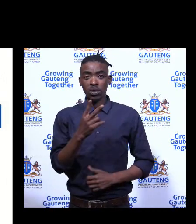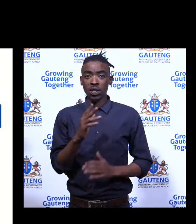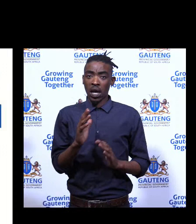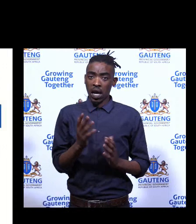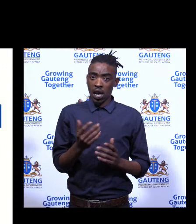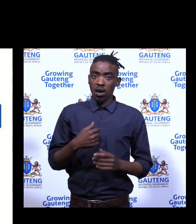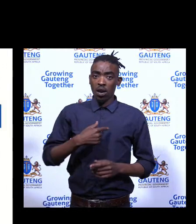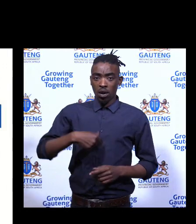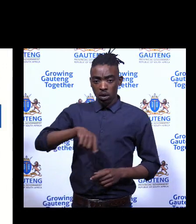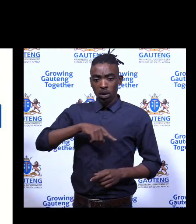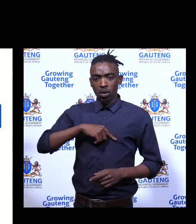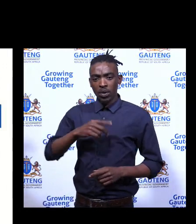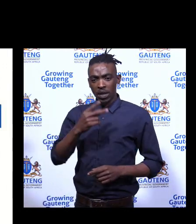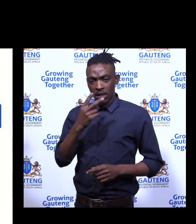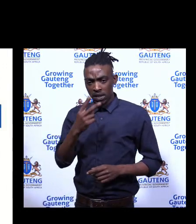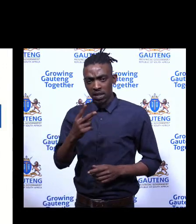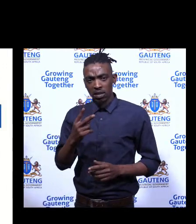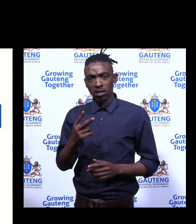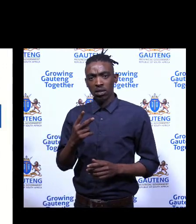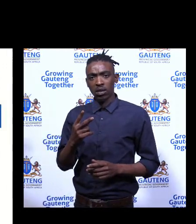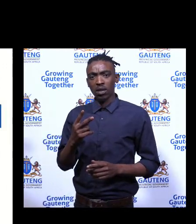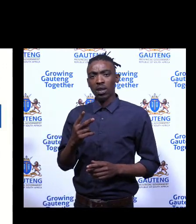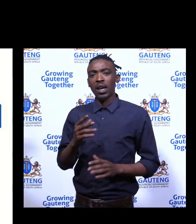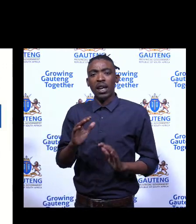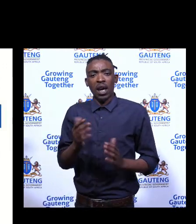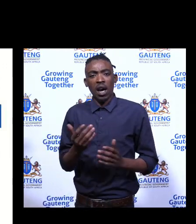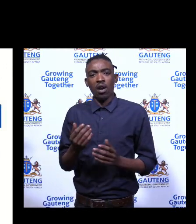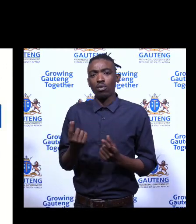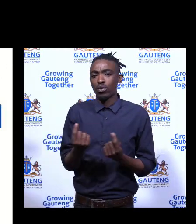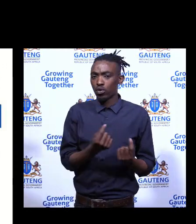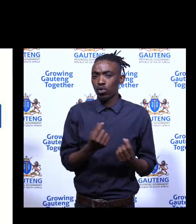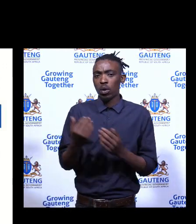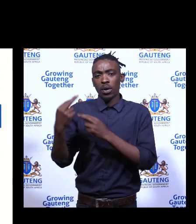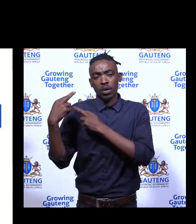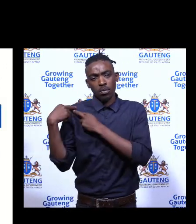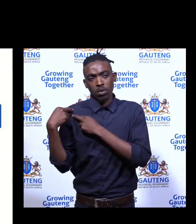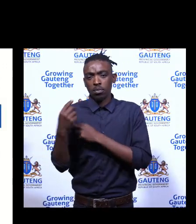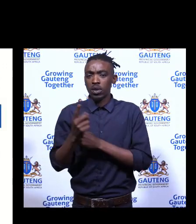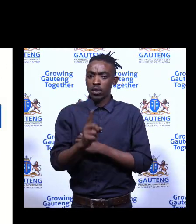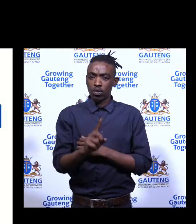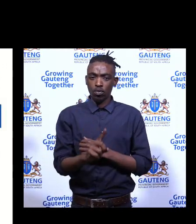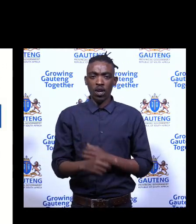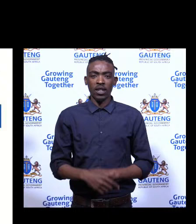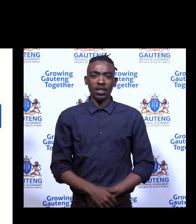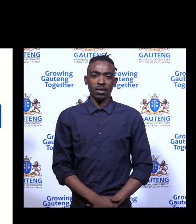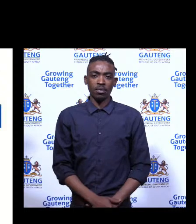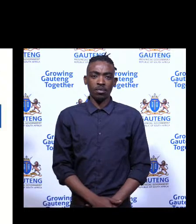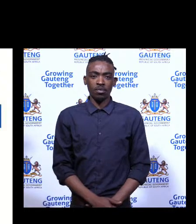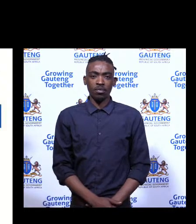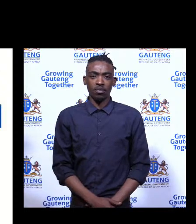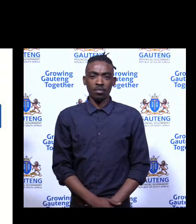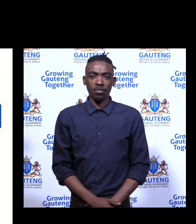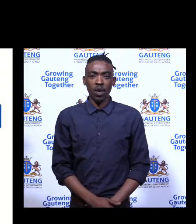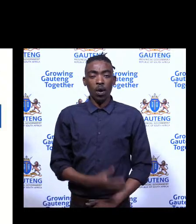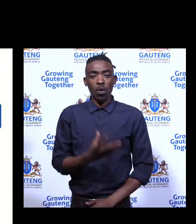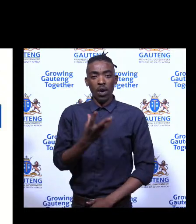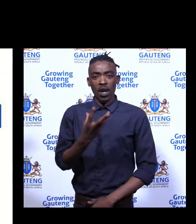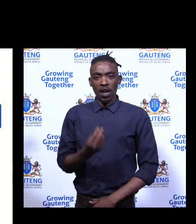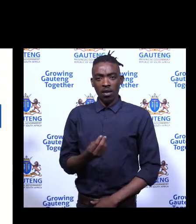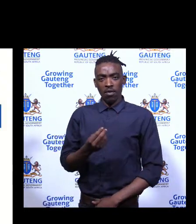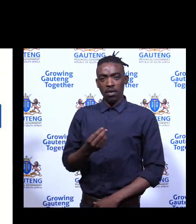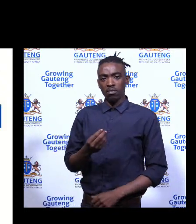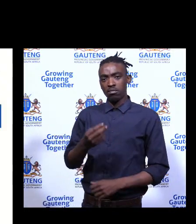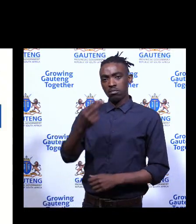the responsibilities there are quite important. And we have so-called this a honeymoon period, that